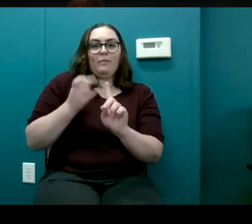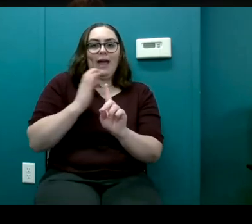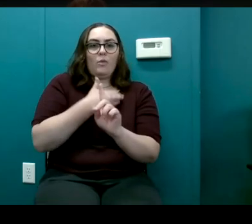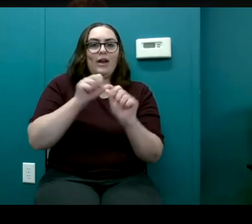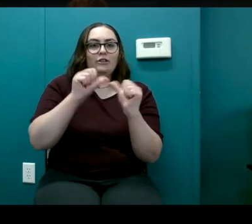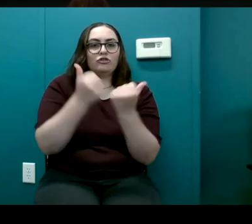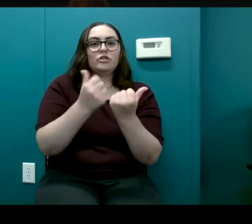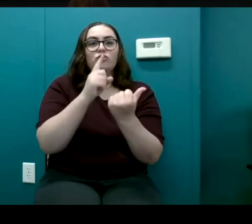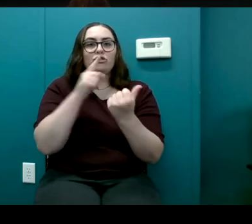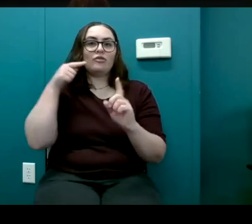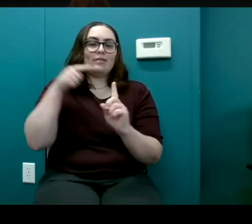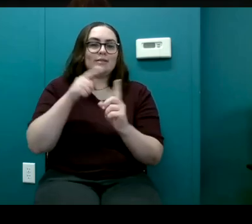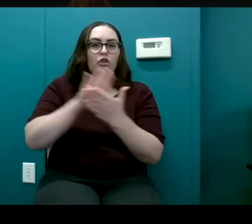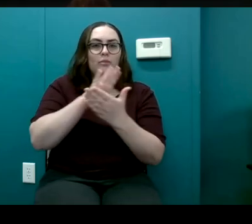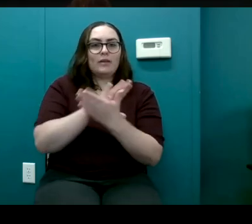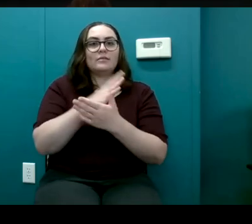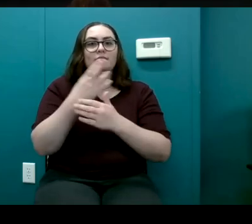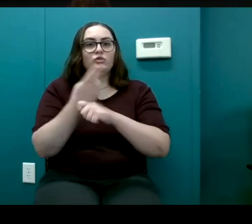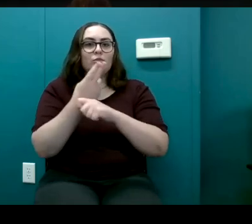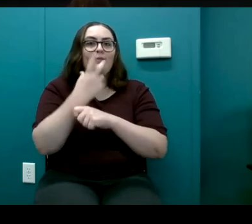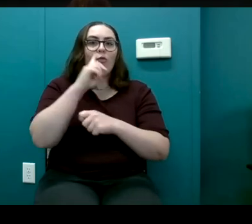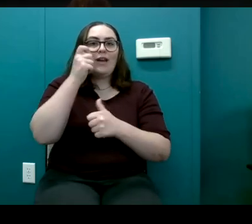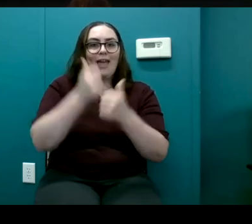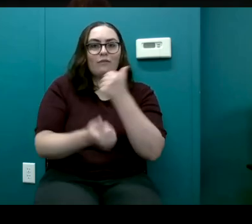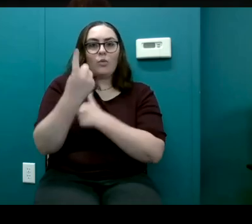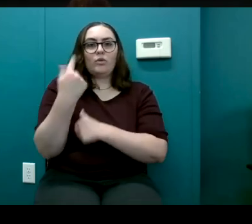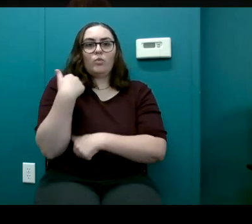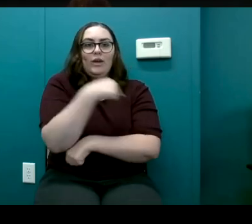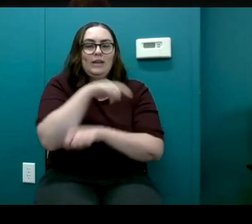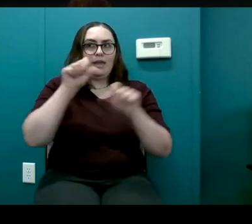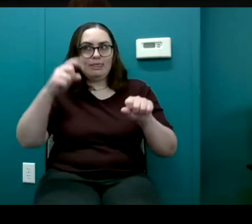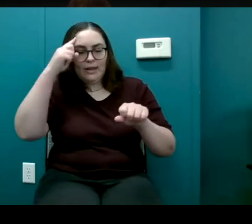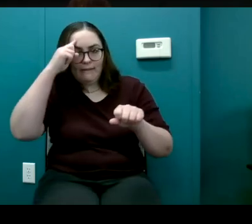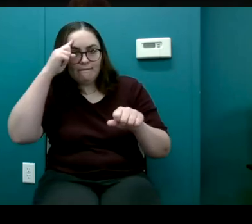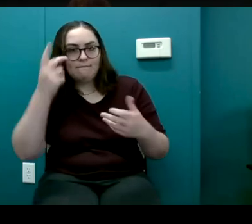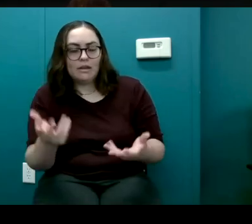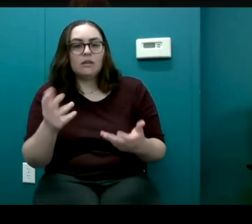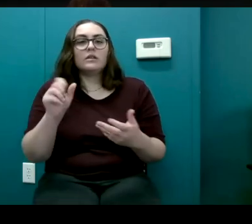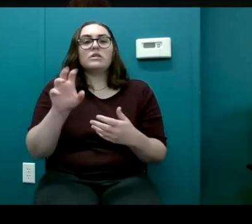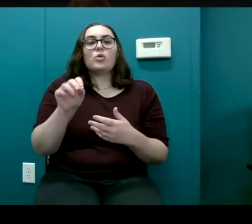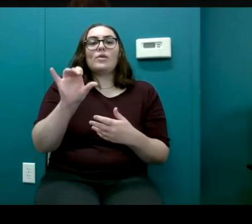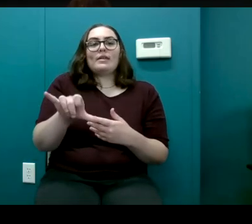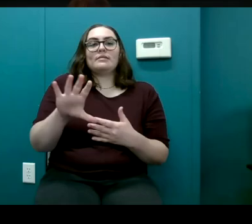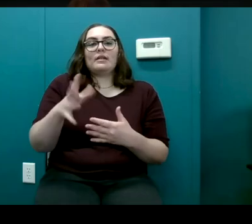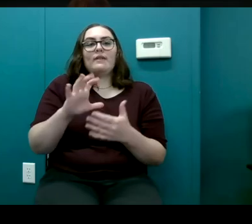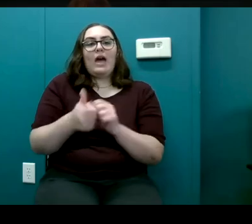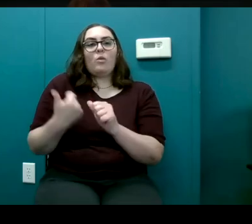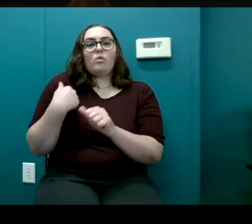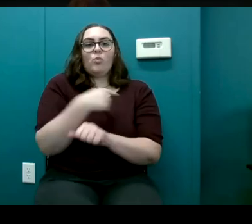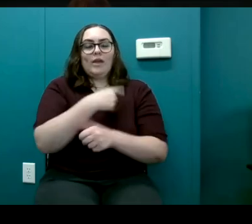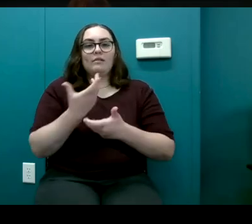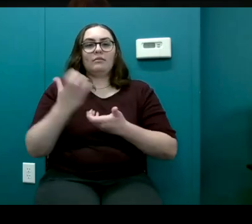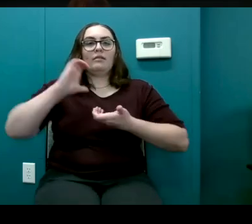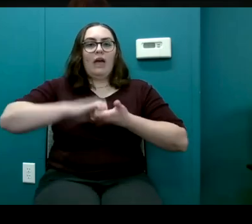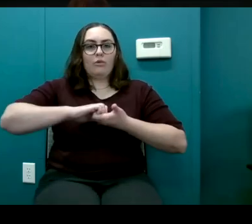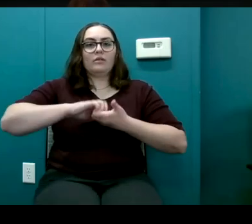document is something that's usable for everybody that we can think of. And so that's kind of how we collaborated and